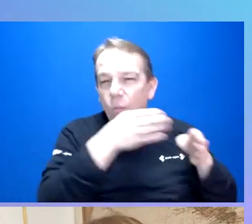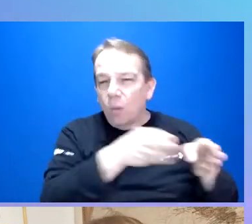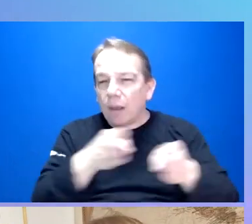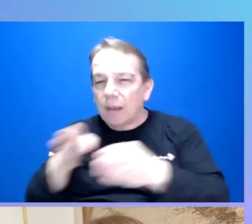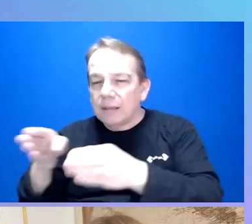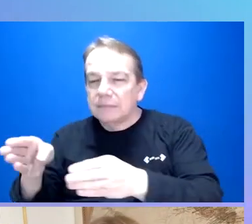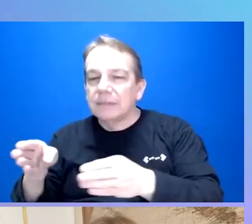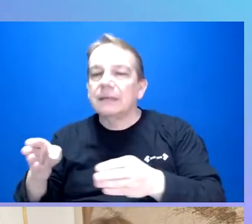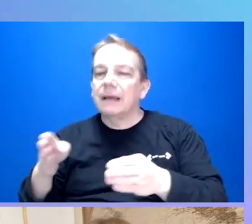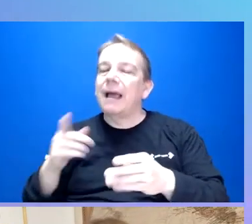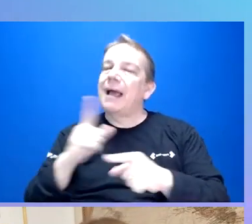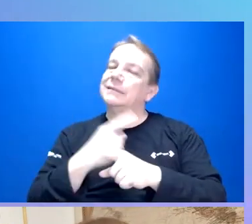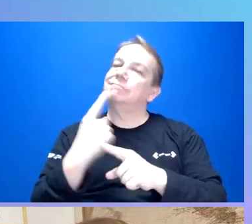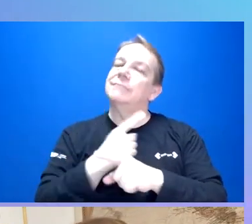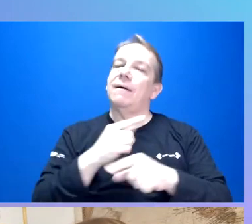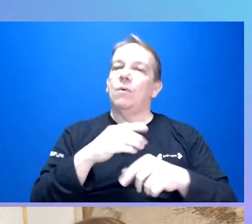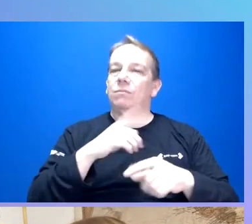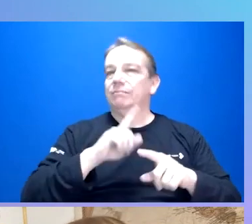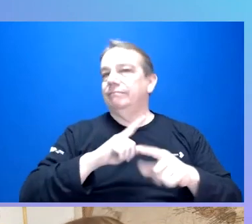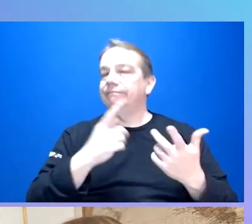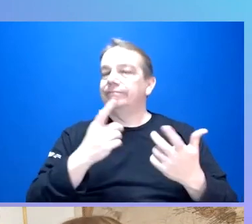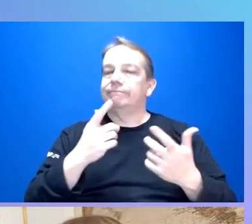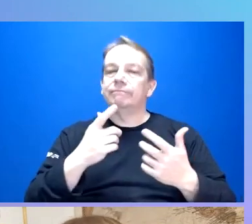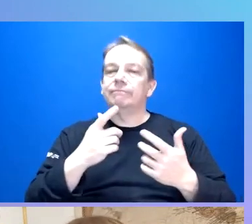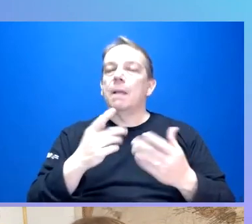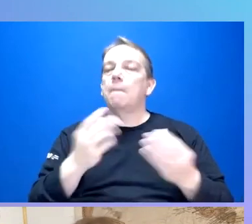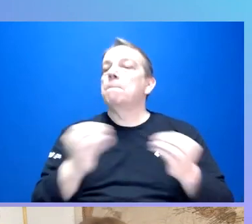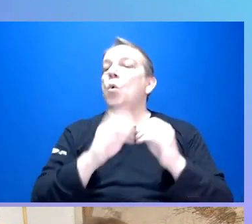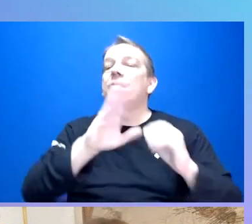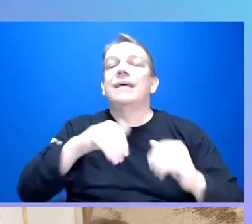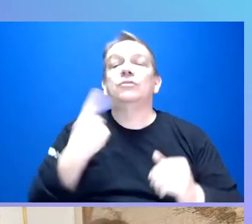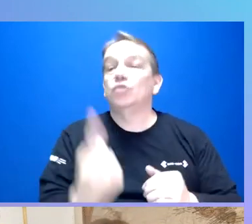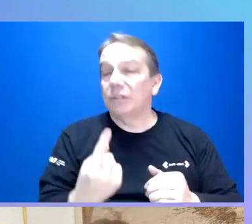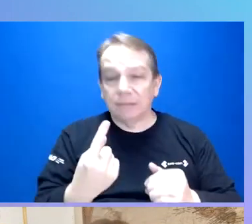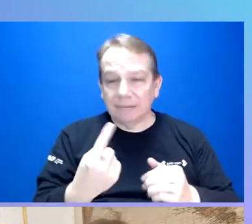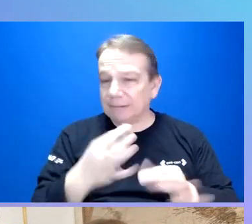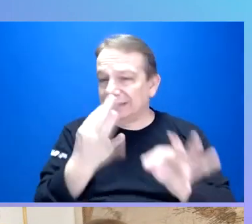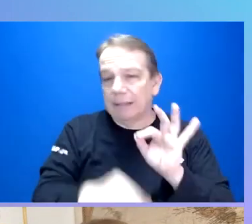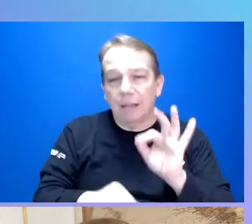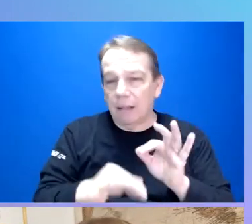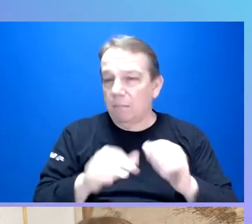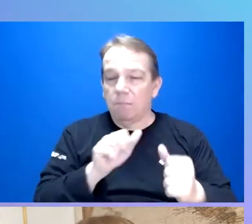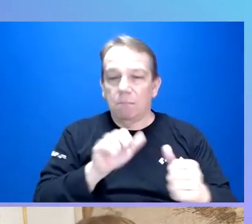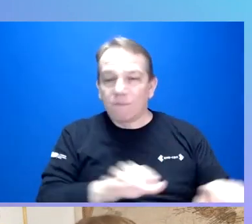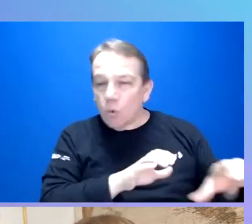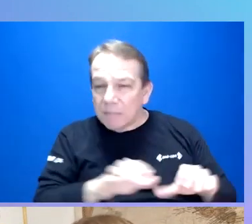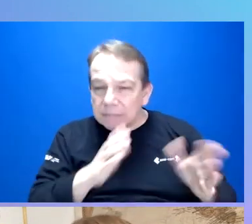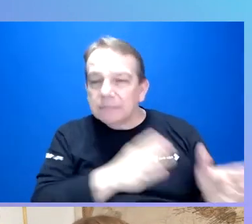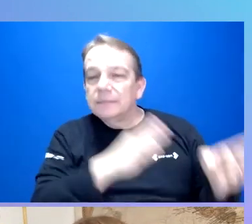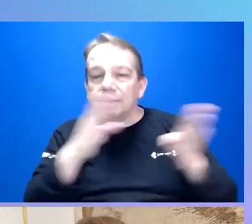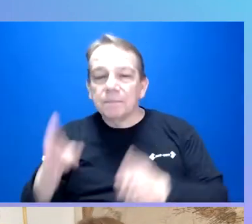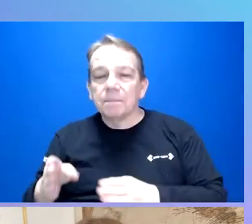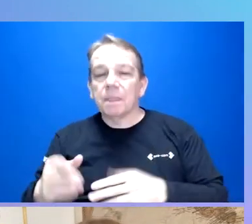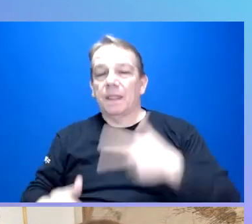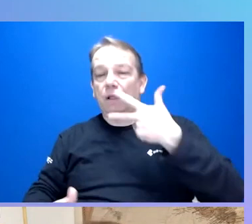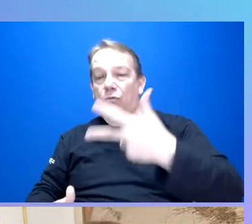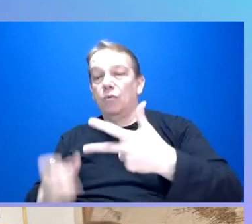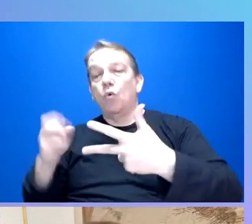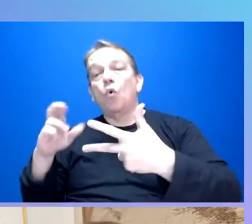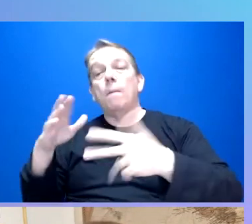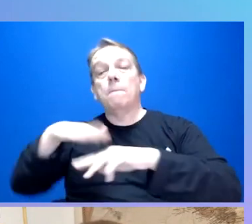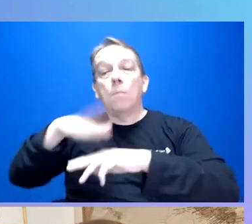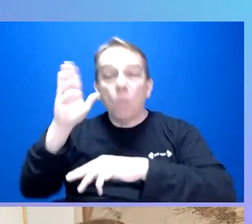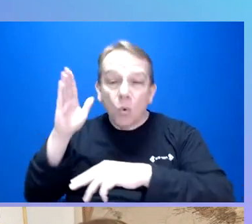creative practice, helping us innovate beyond WCAG conformance. The second key takeaway is that 3 or more